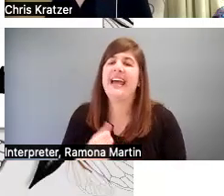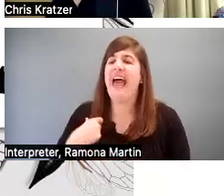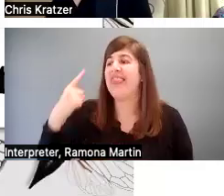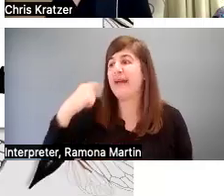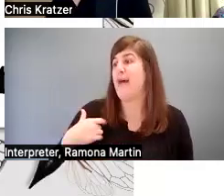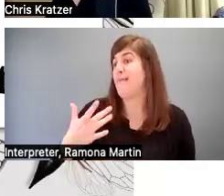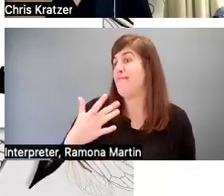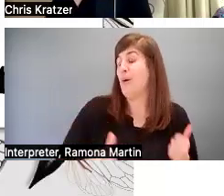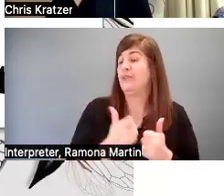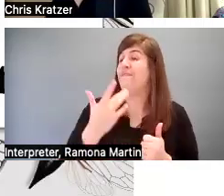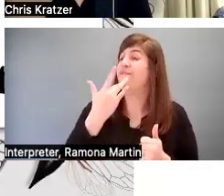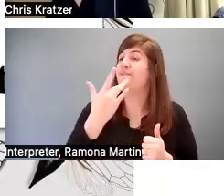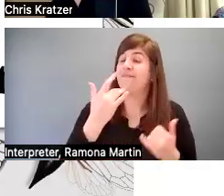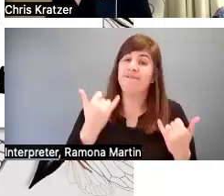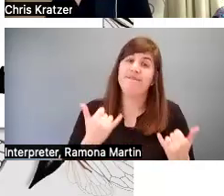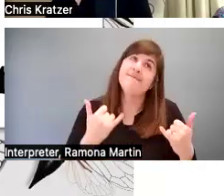current favorite,